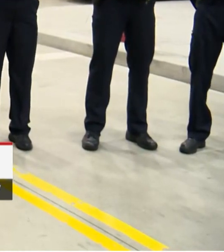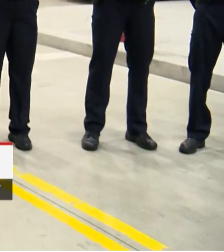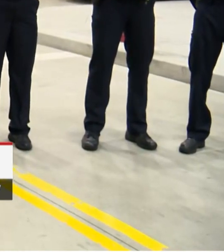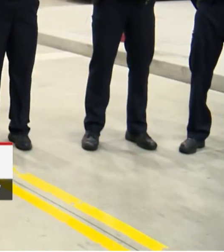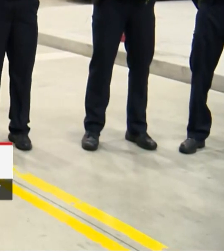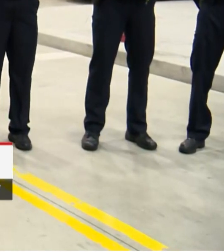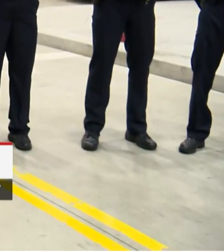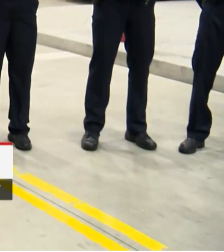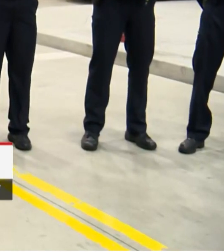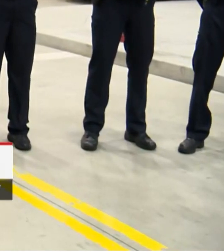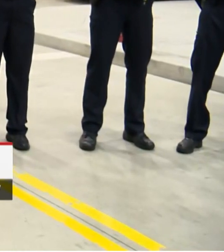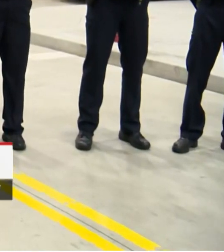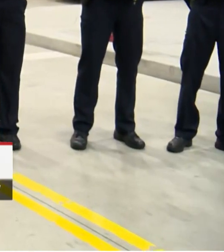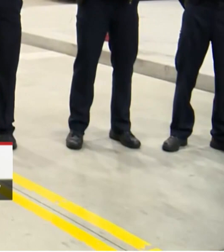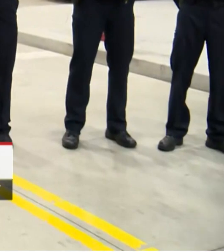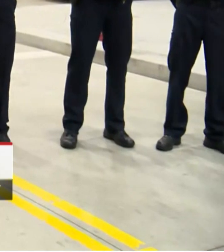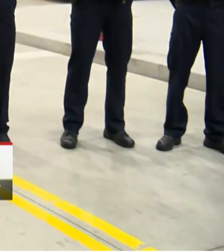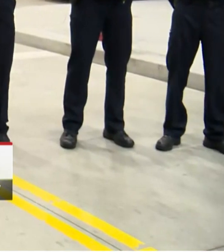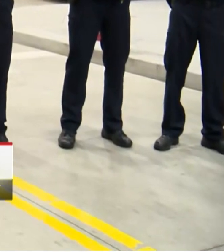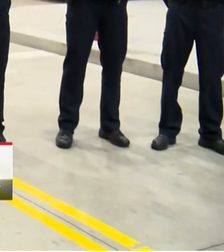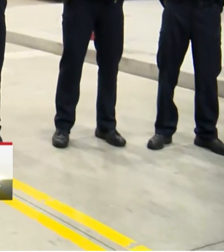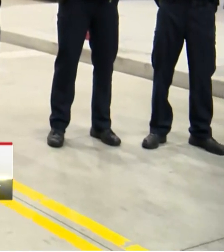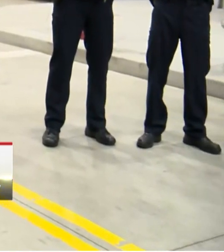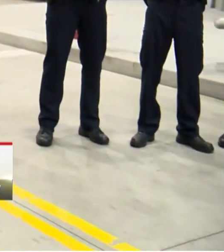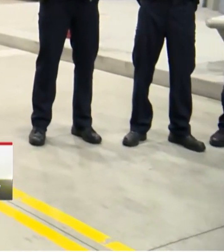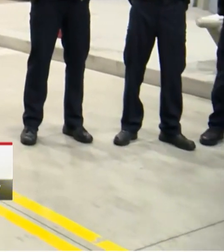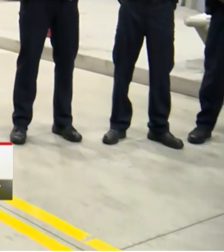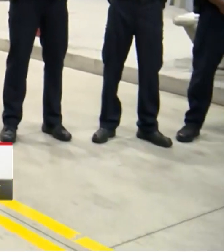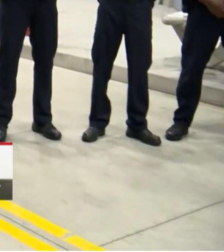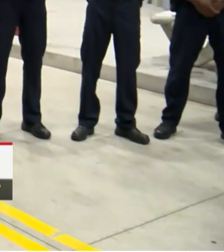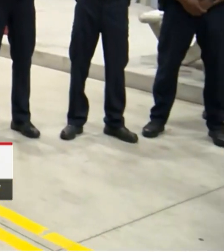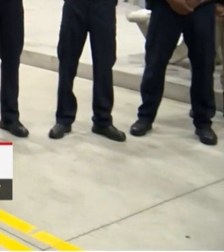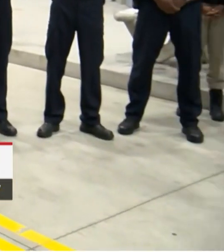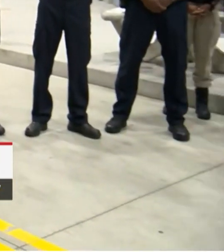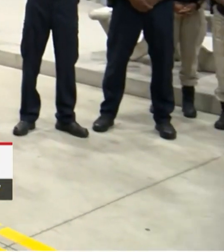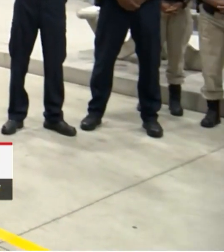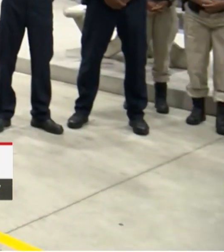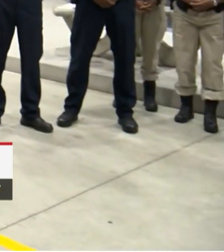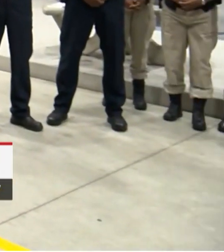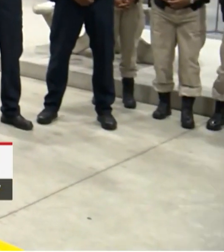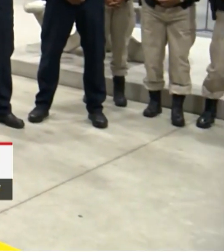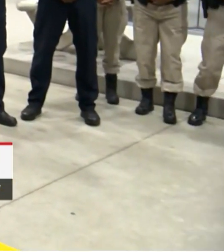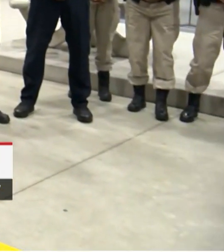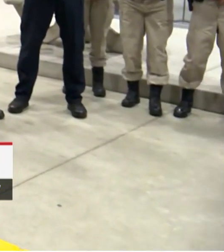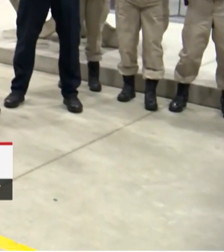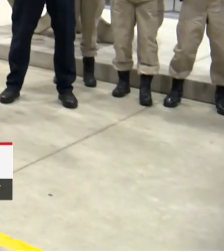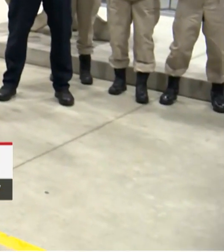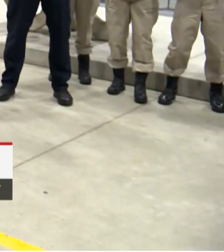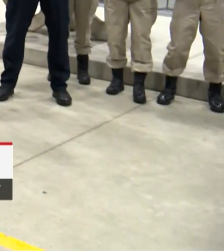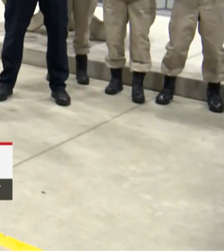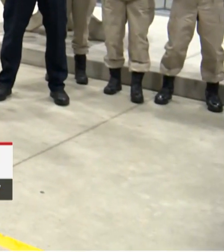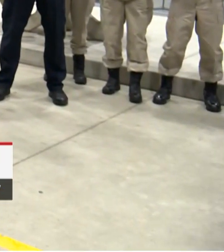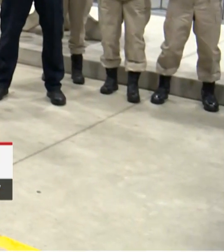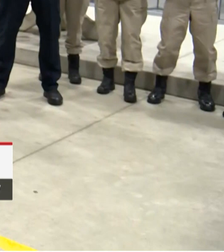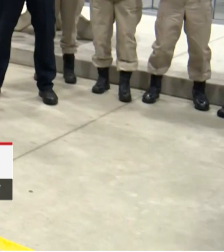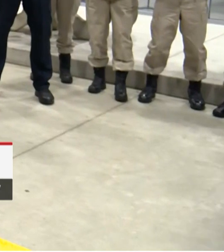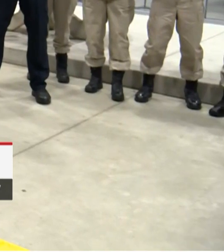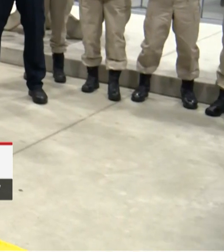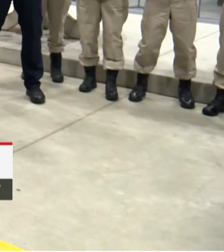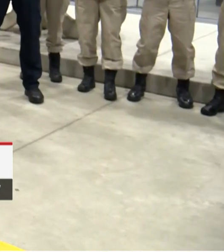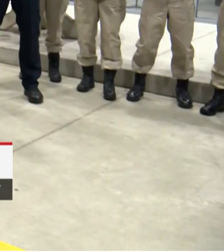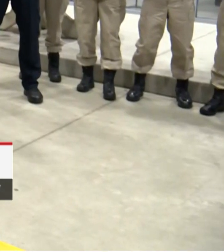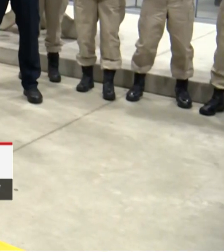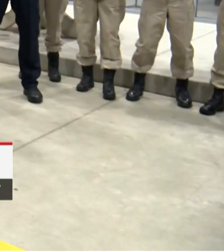Would he face any kind of discipline because he stayed on the scene and argued with the other officer? In the event that our